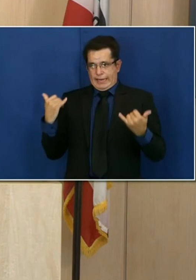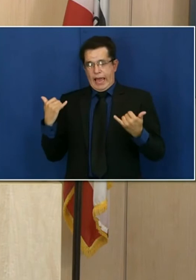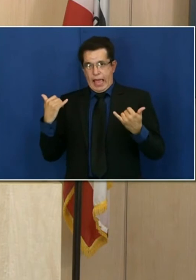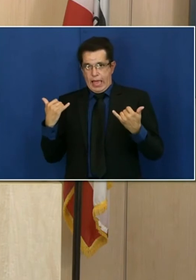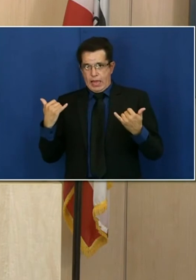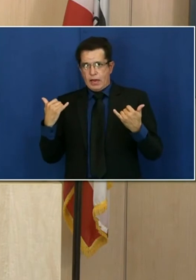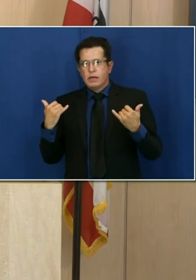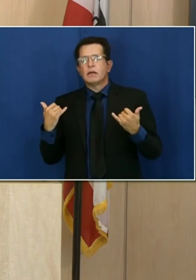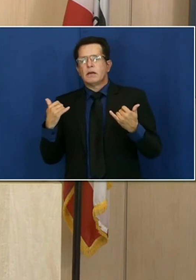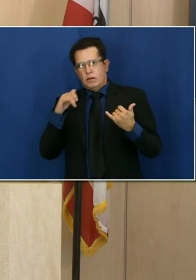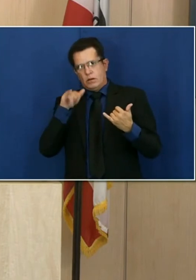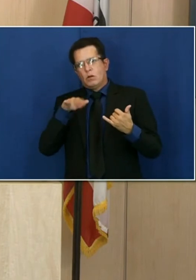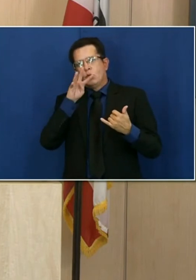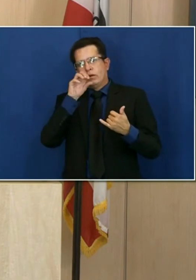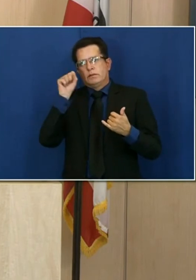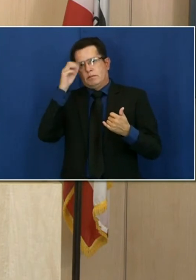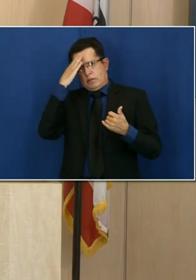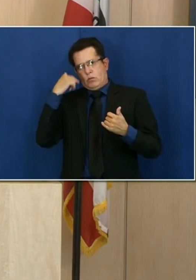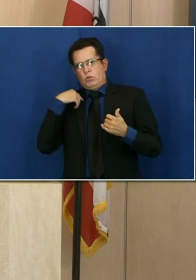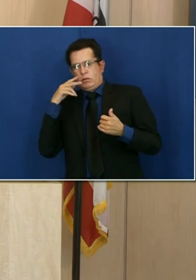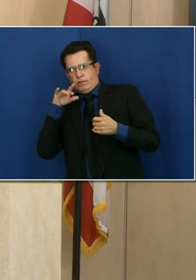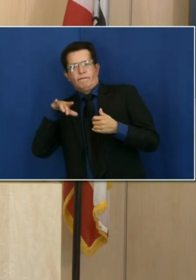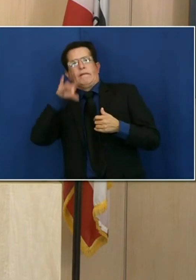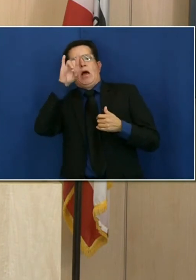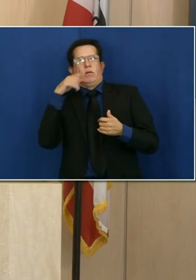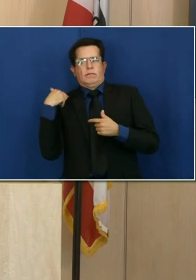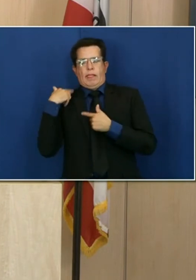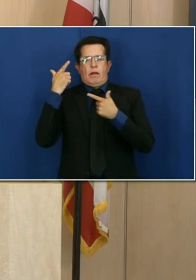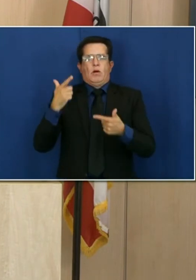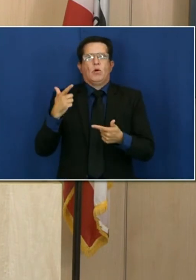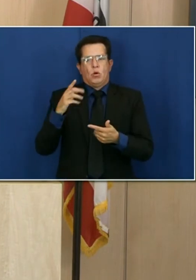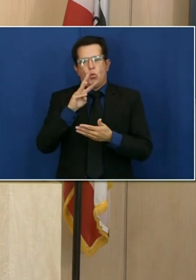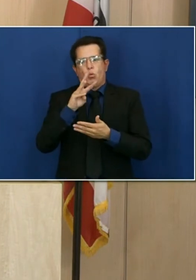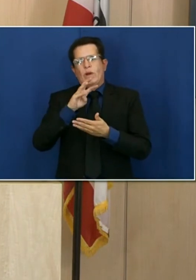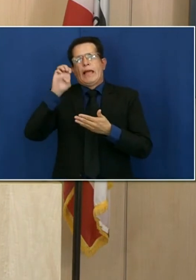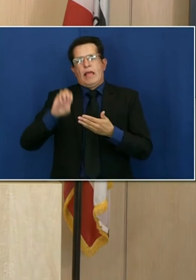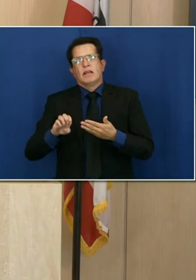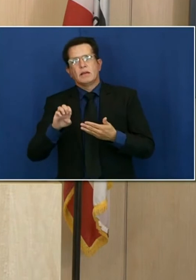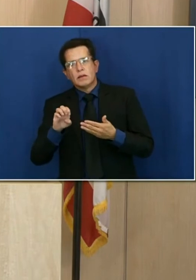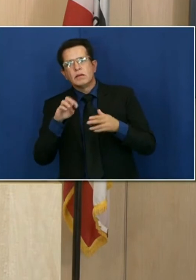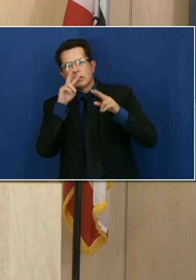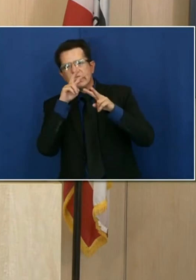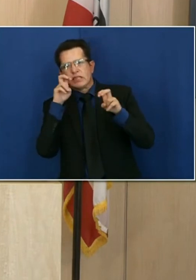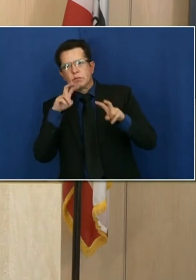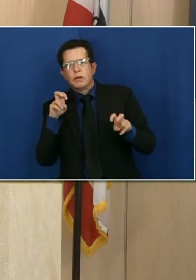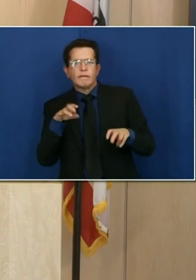is as a result of assessments over the weekend. Thank you, Dr. Wooten.